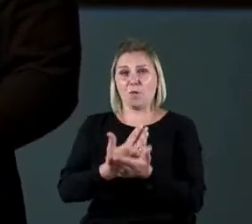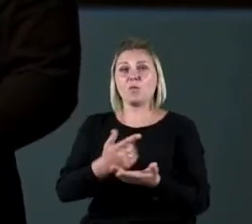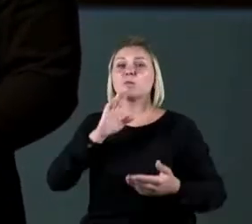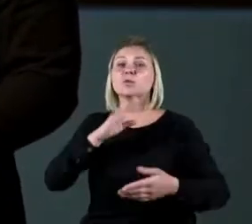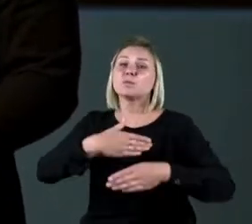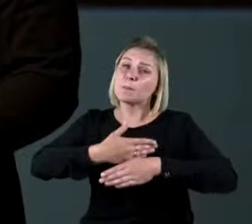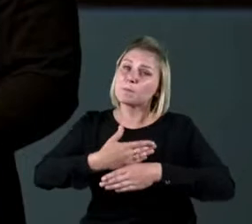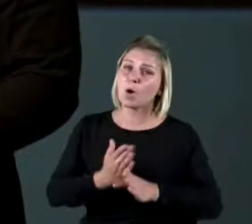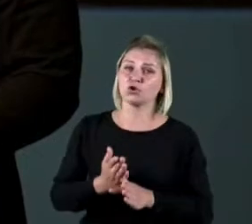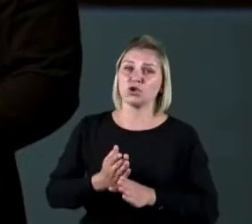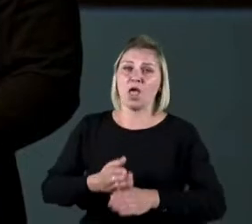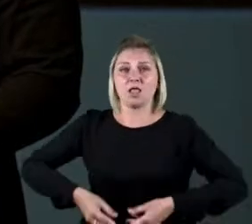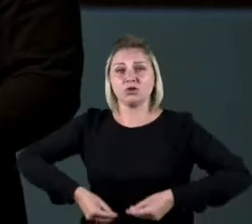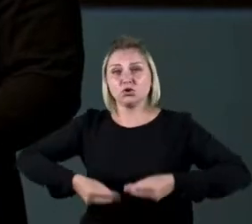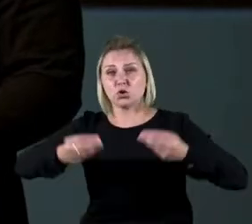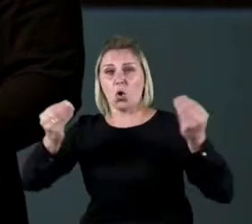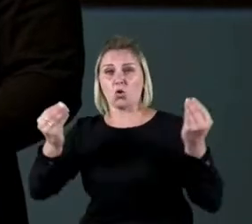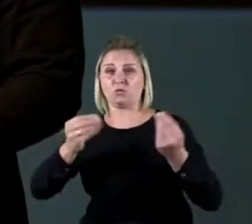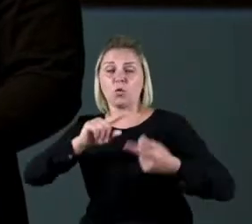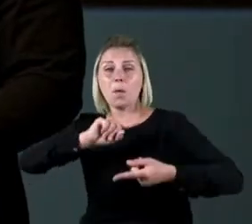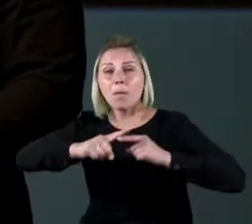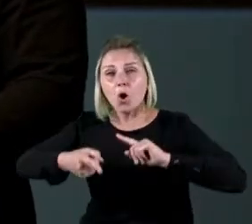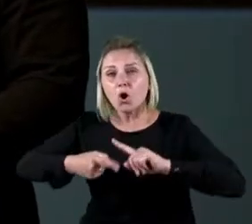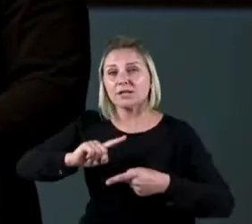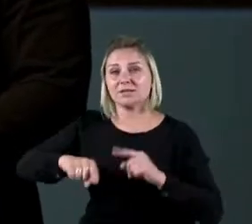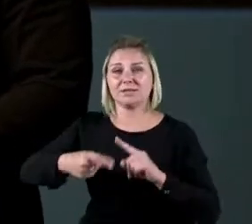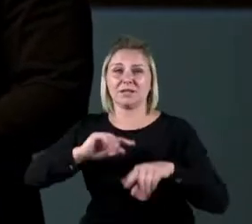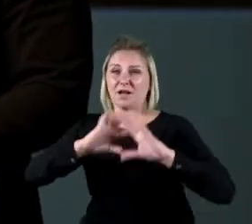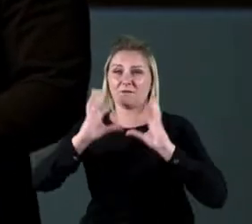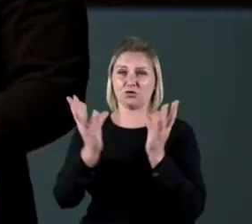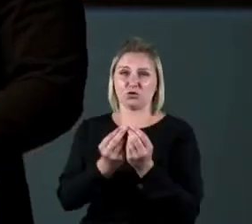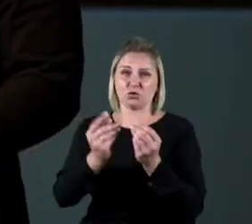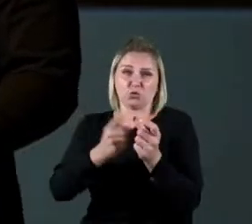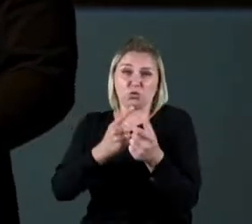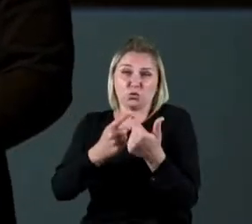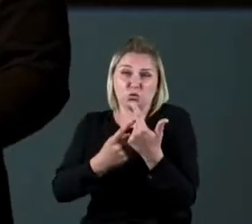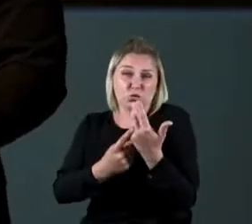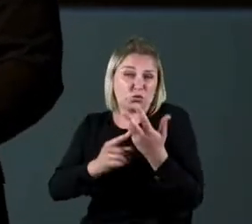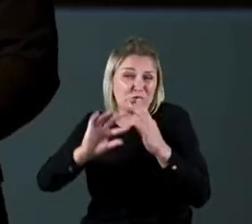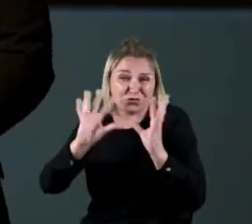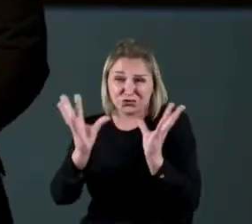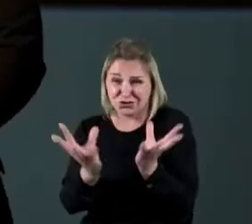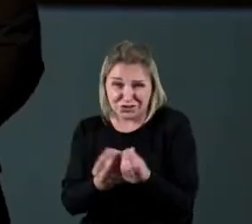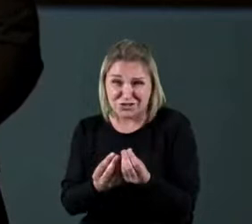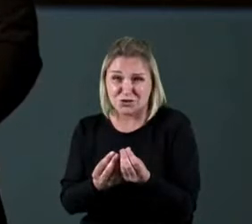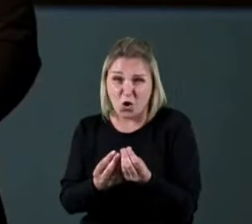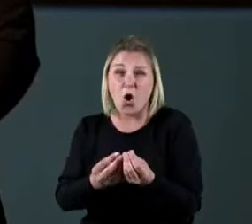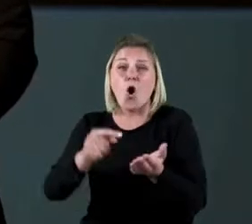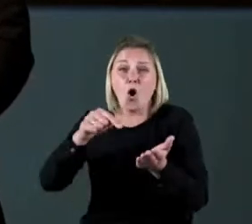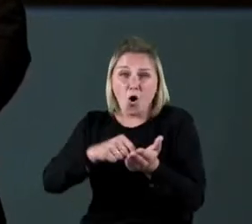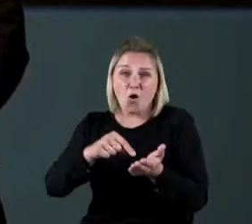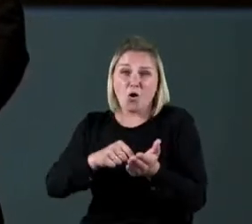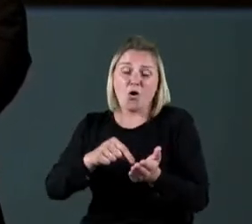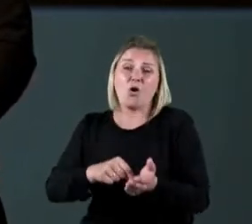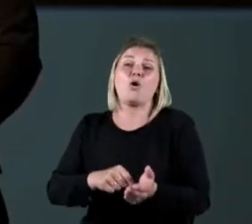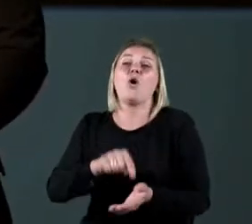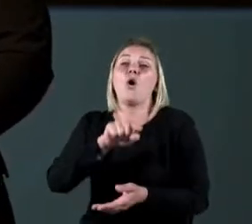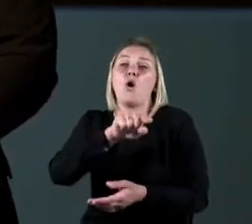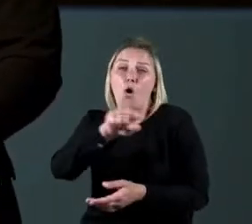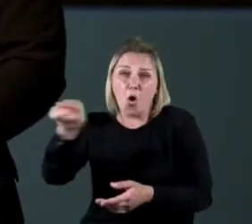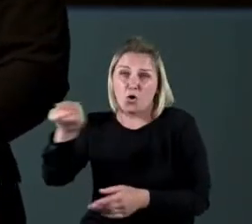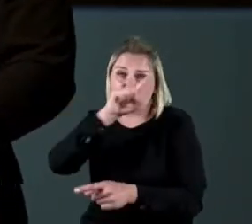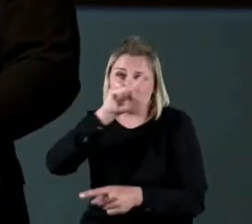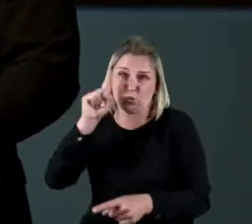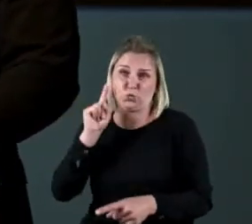collective action. This includes amplifying the voices of the urban poor and marginalized to help urban planning cater to their